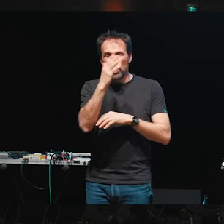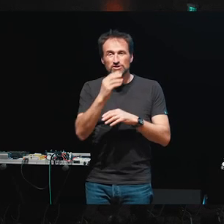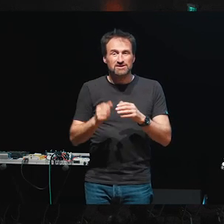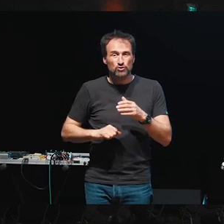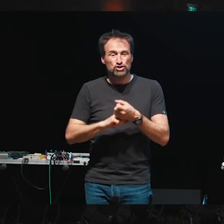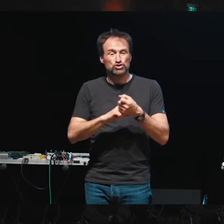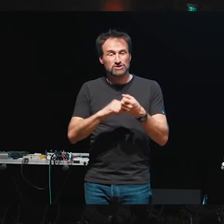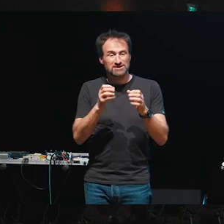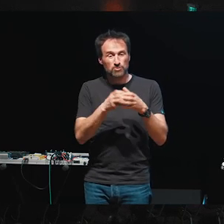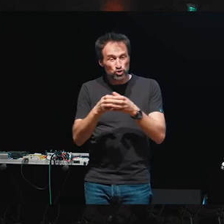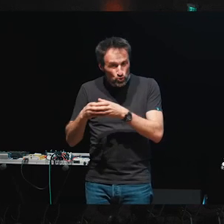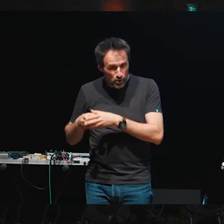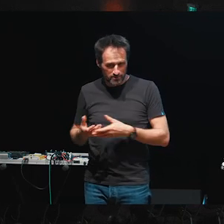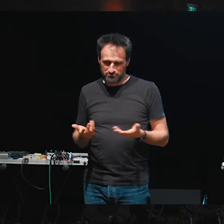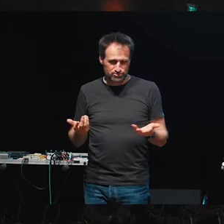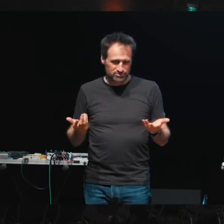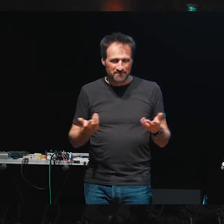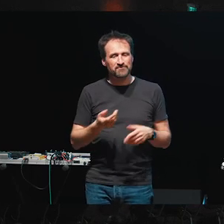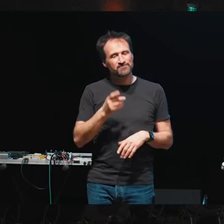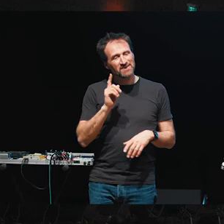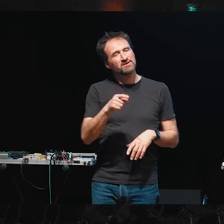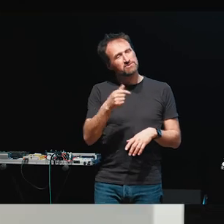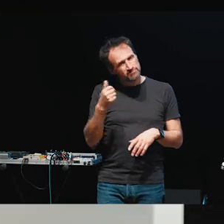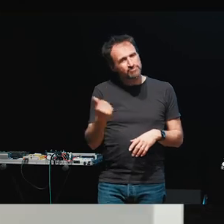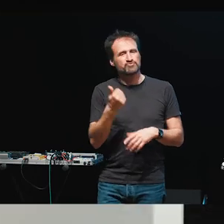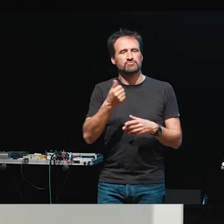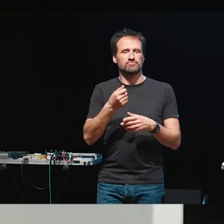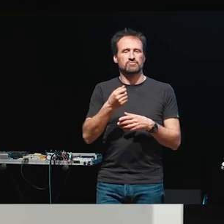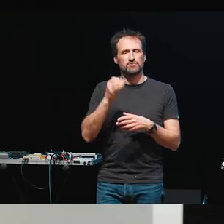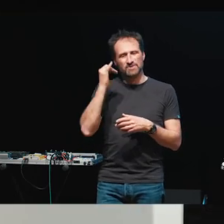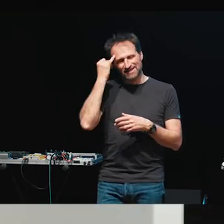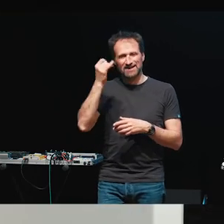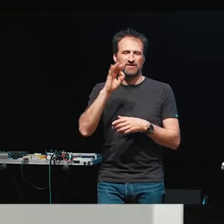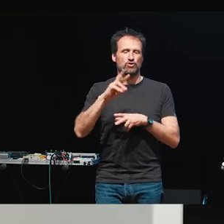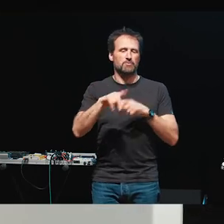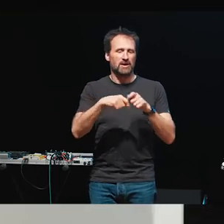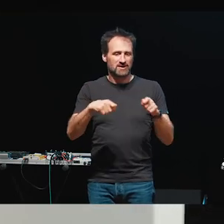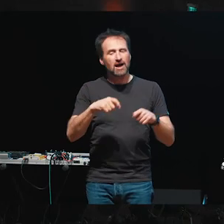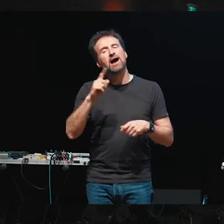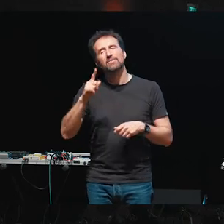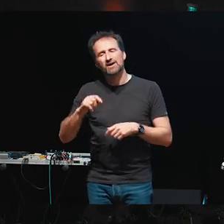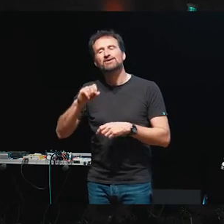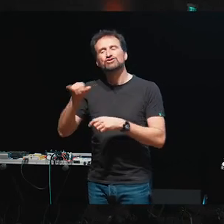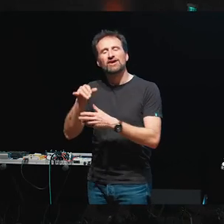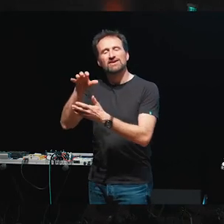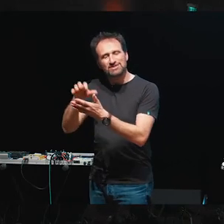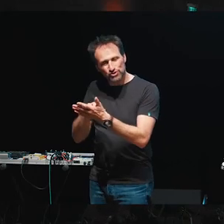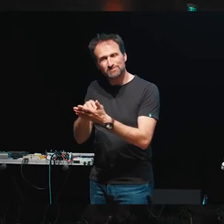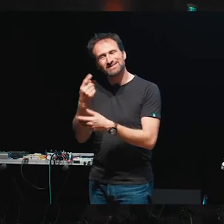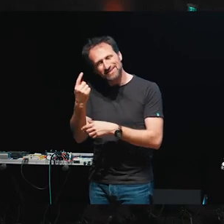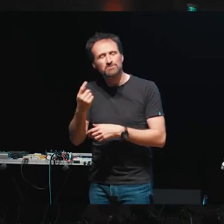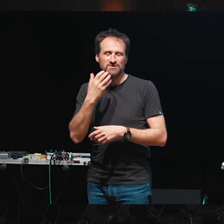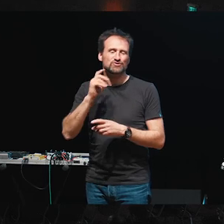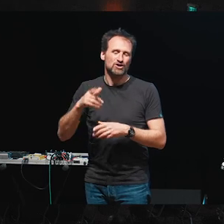modules, for bundlers, but you should also, we want to consider moving forward on the JavaScript that is shipped. Yeah, and we